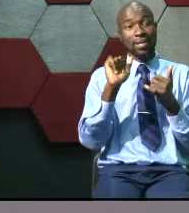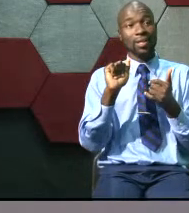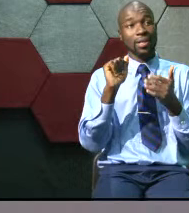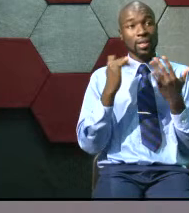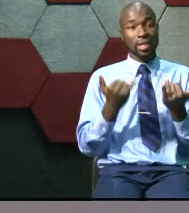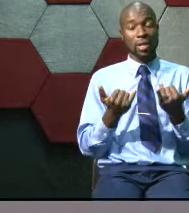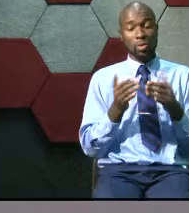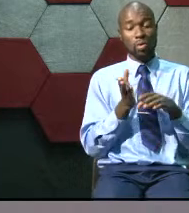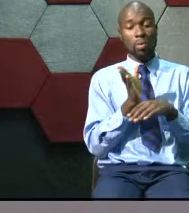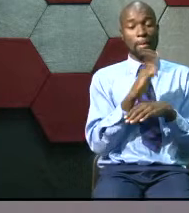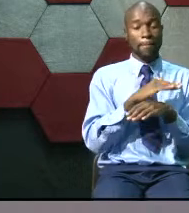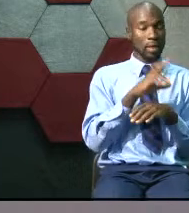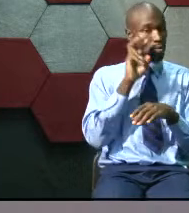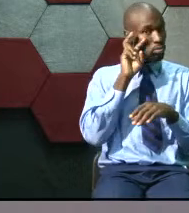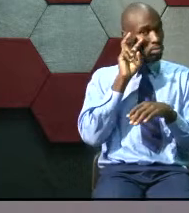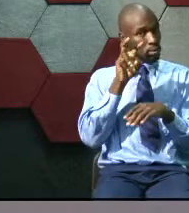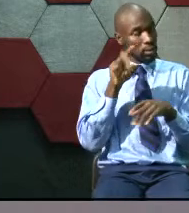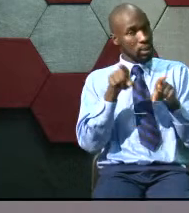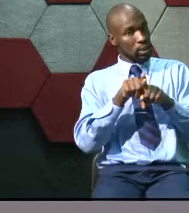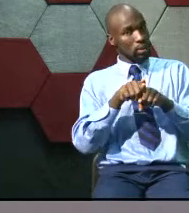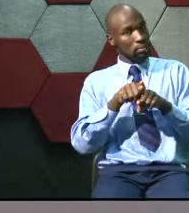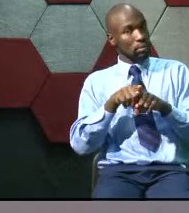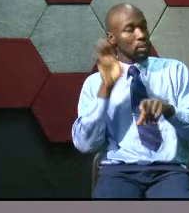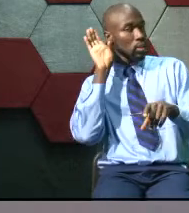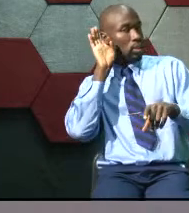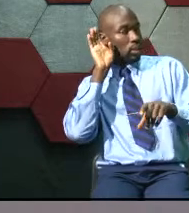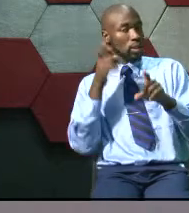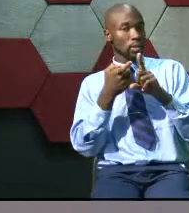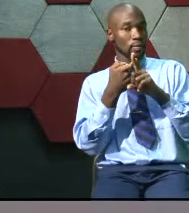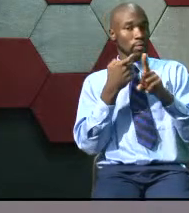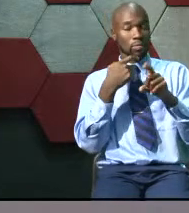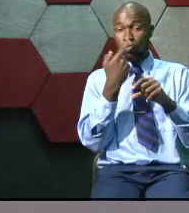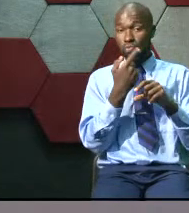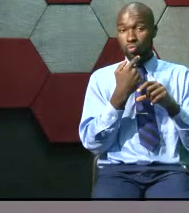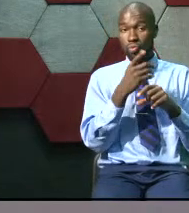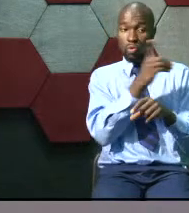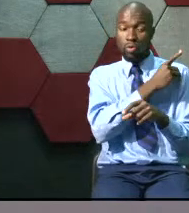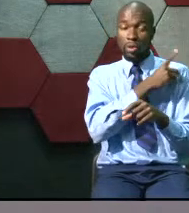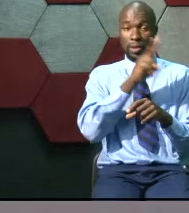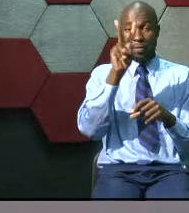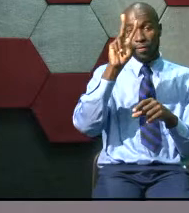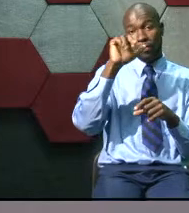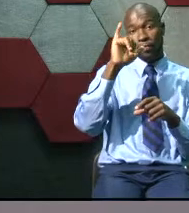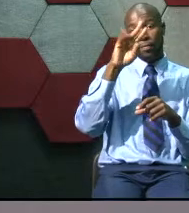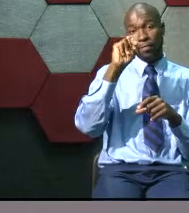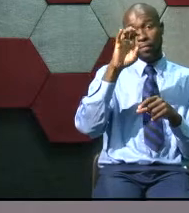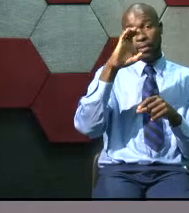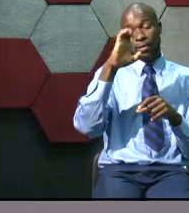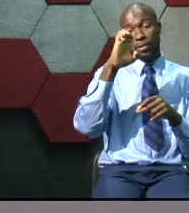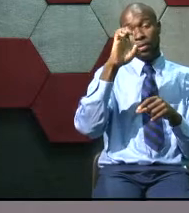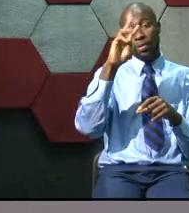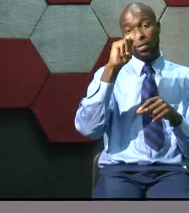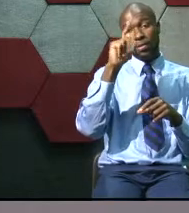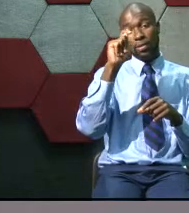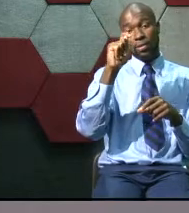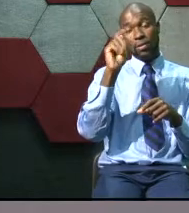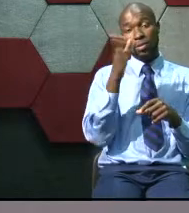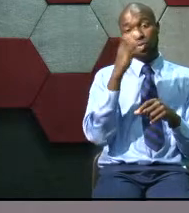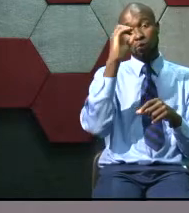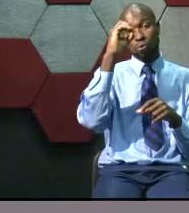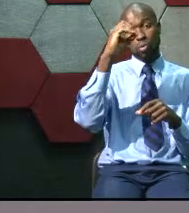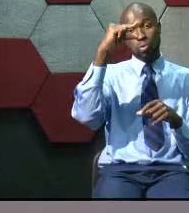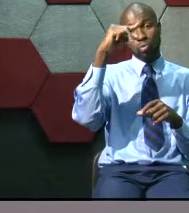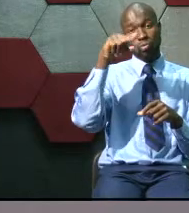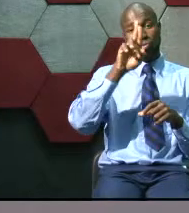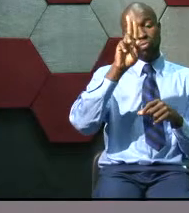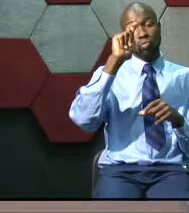to see and hear from Dr. Vincent Ogutu as he tells us who the winners for the Social and